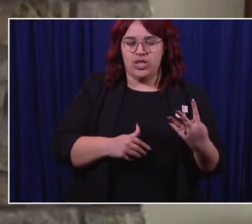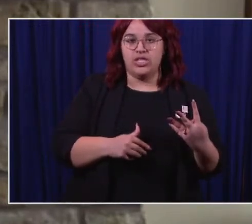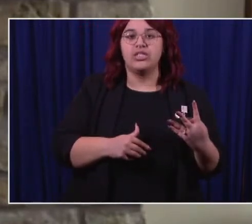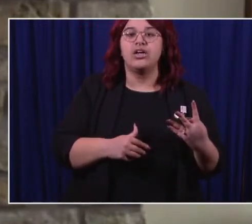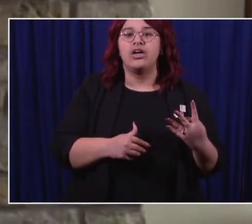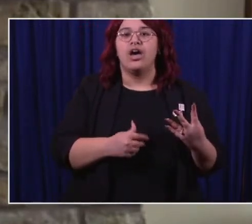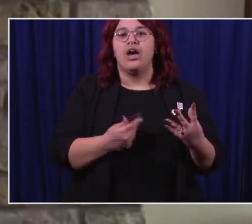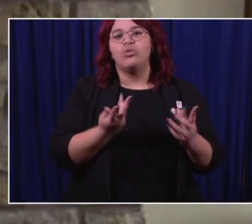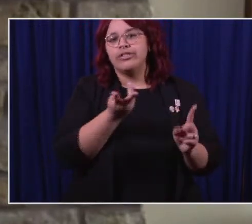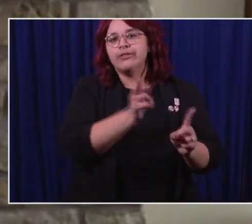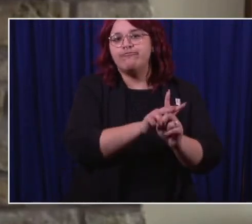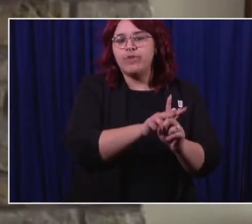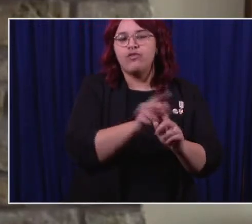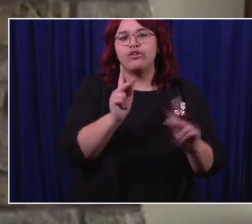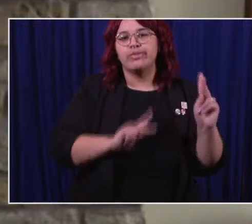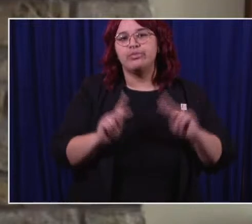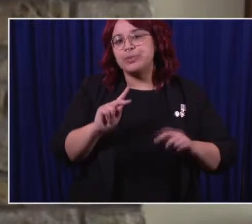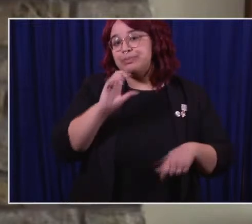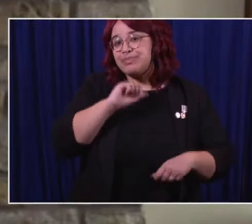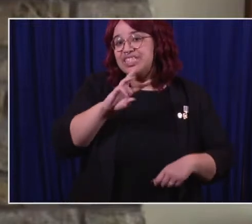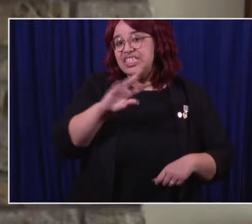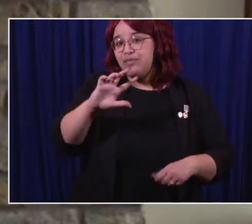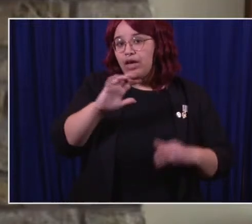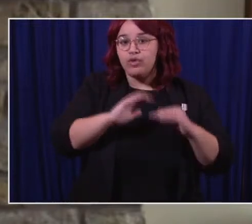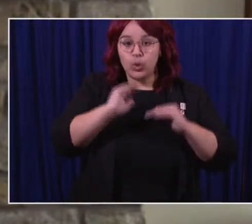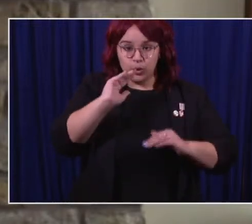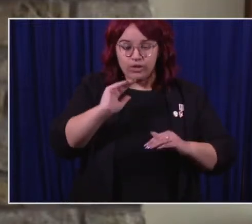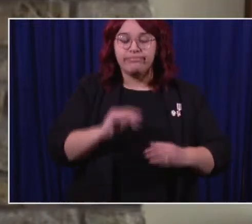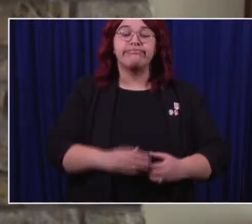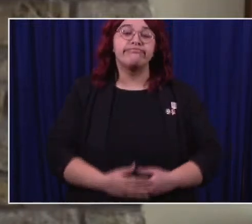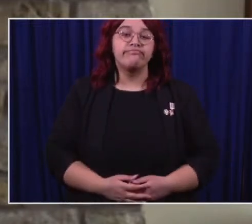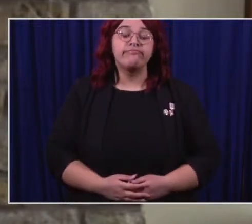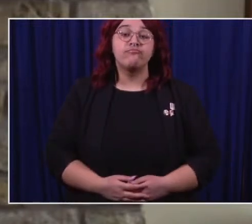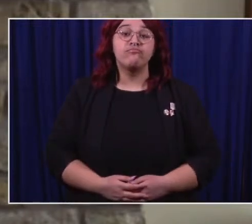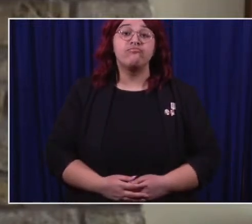older. March, when we hit March,